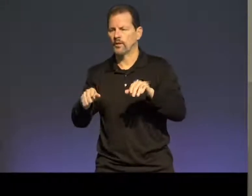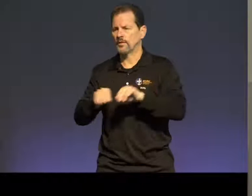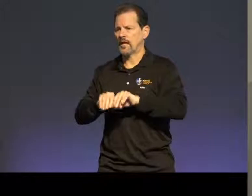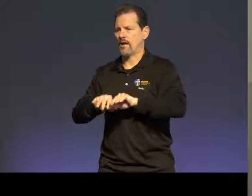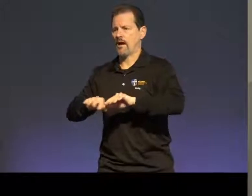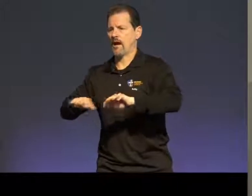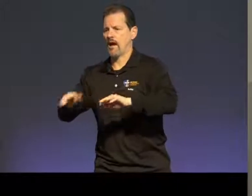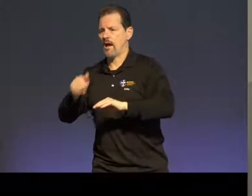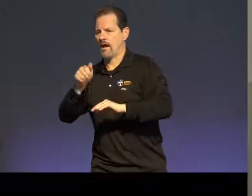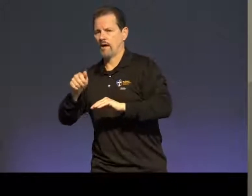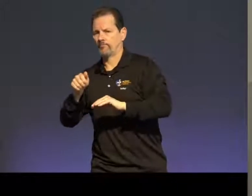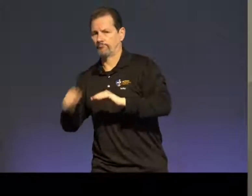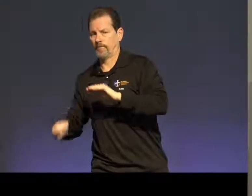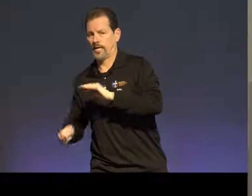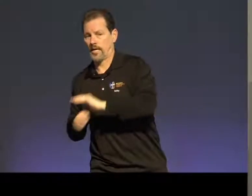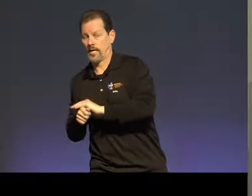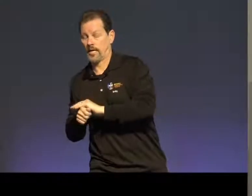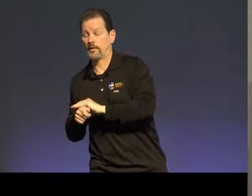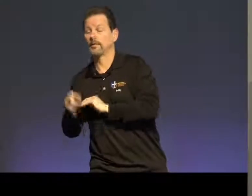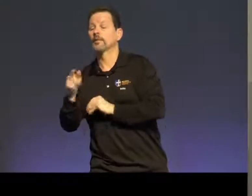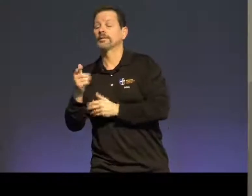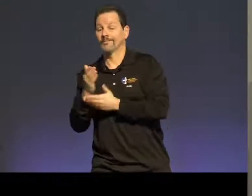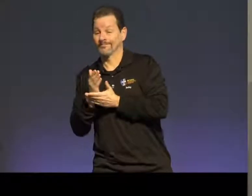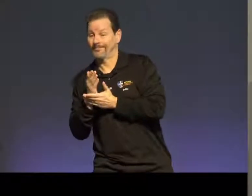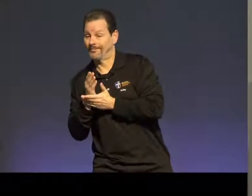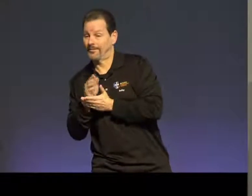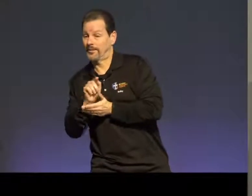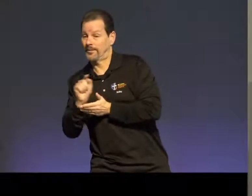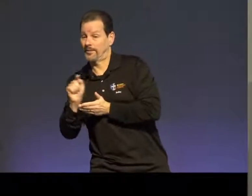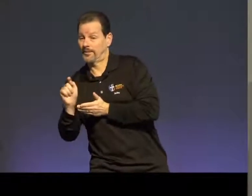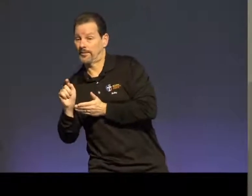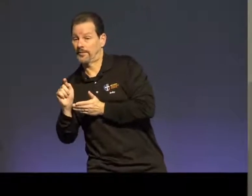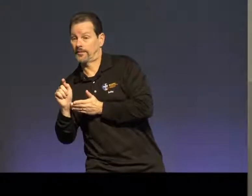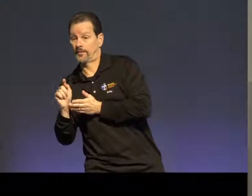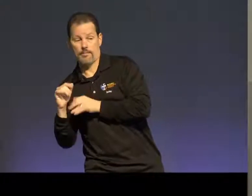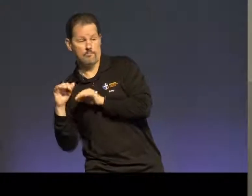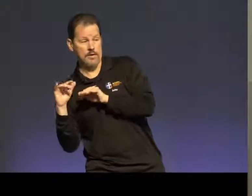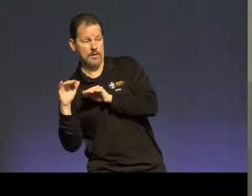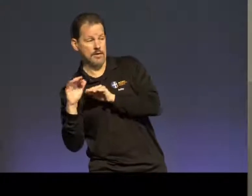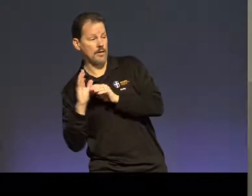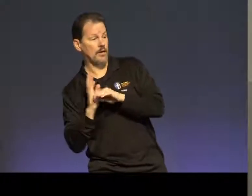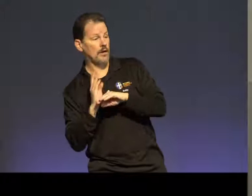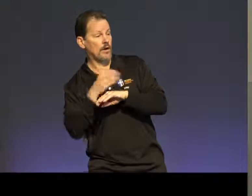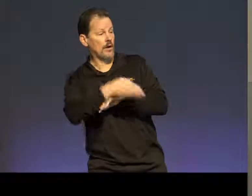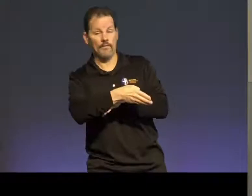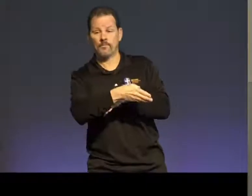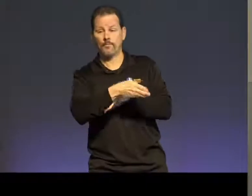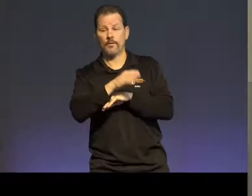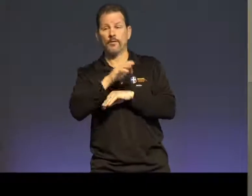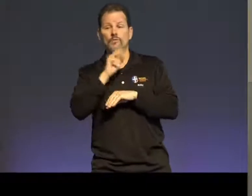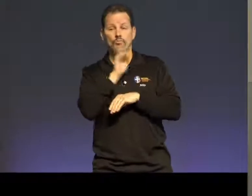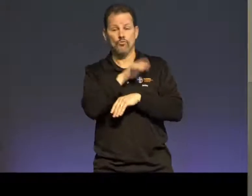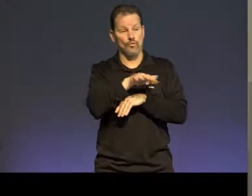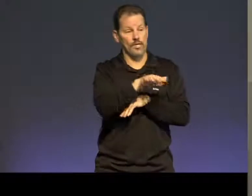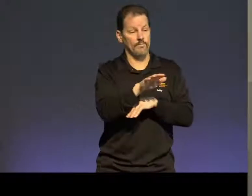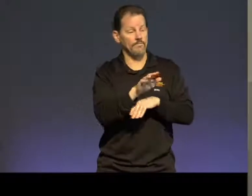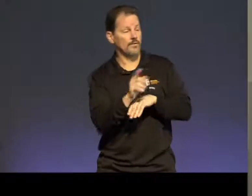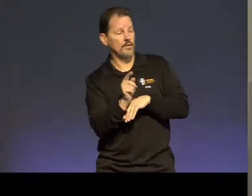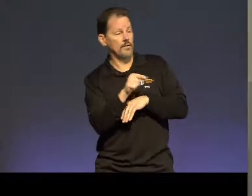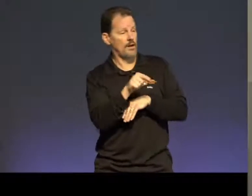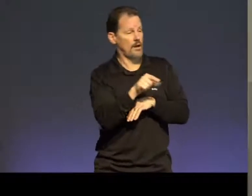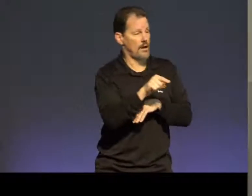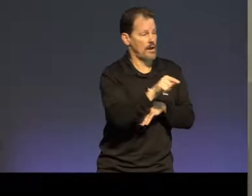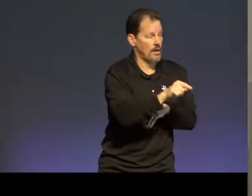Hebrews crossed the fords of the Jordan to the land of Gad and Gilead. Saul was still at Gilgal, and all the